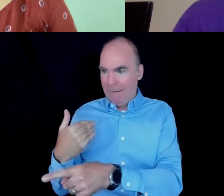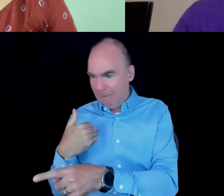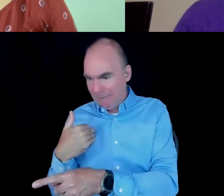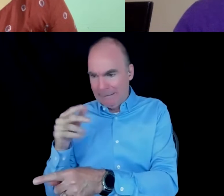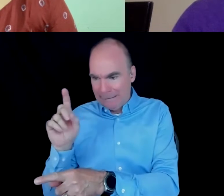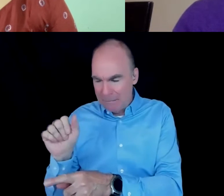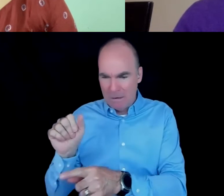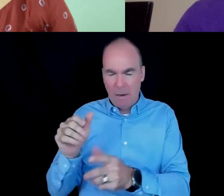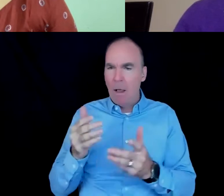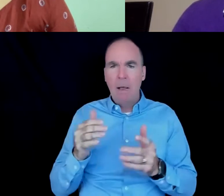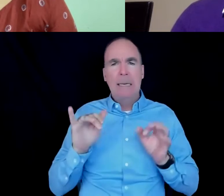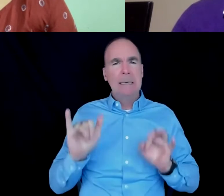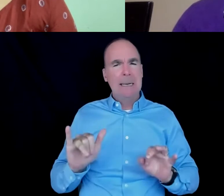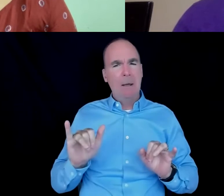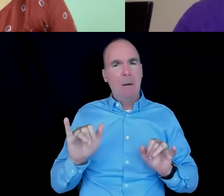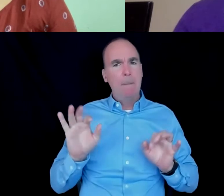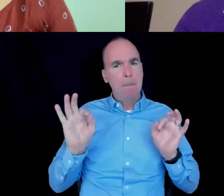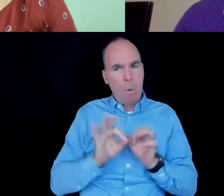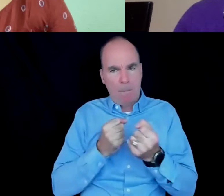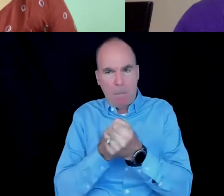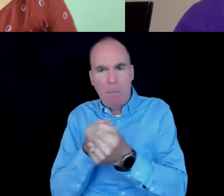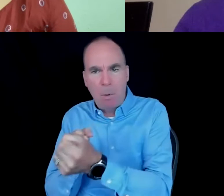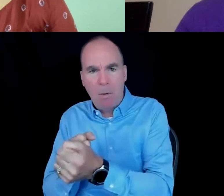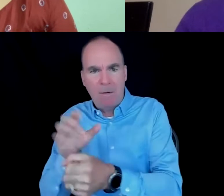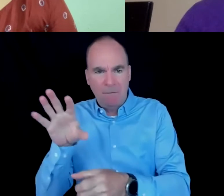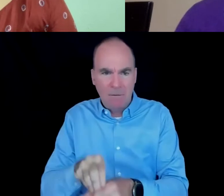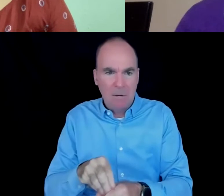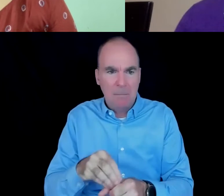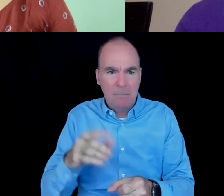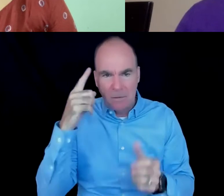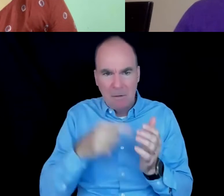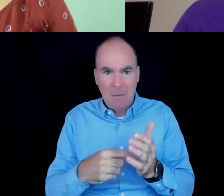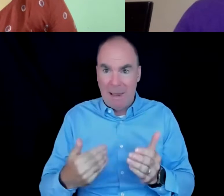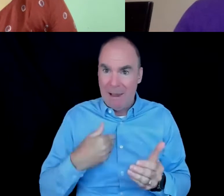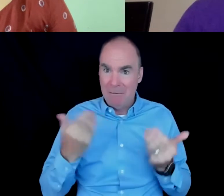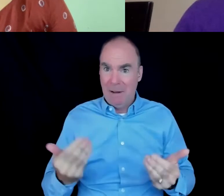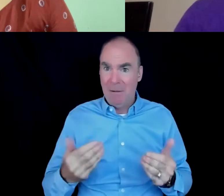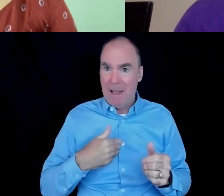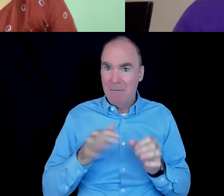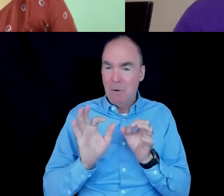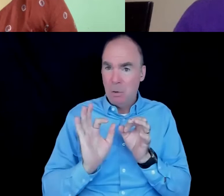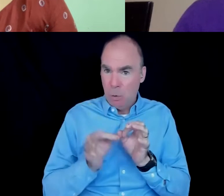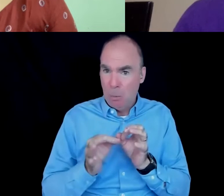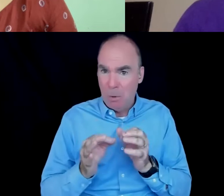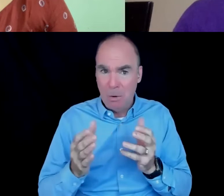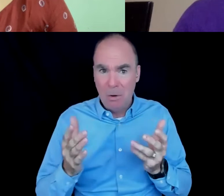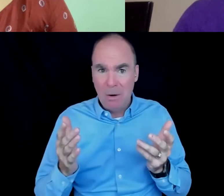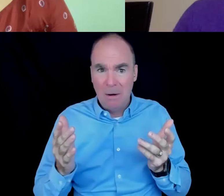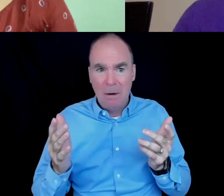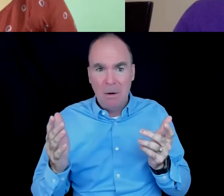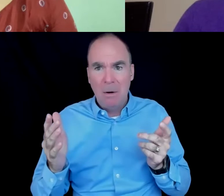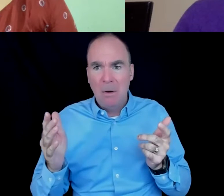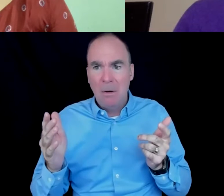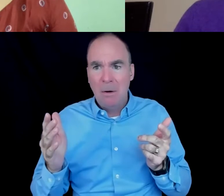tools to enable them to participate. For example, in this webinar, we have a sign language interpreter, which is an amazing thing, okay? So we have to be able